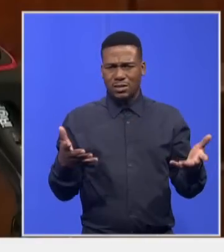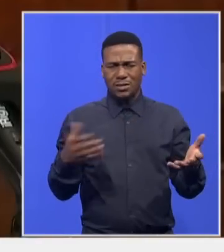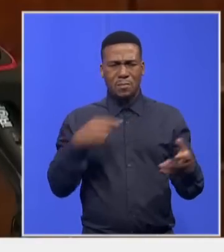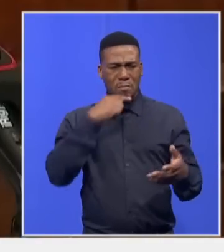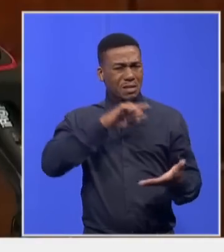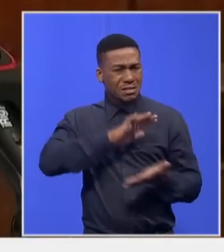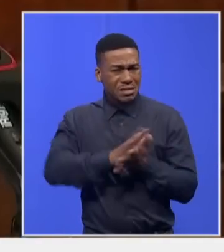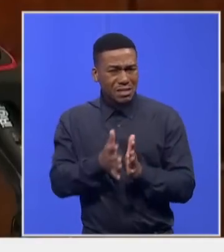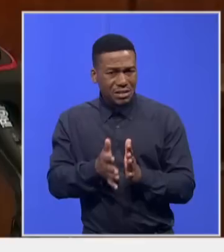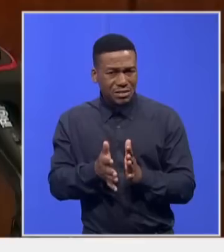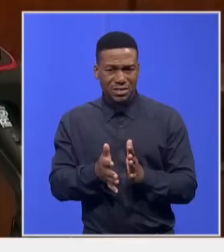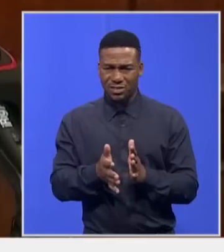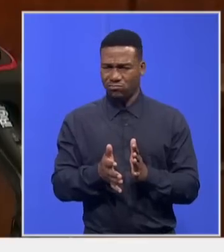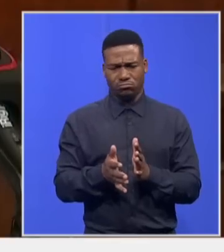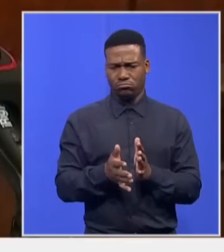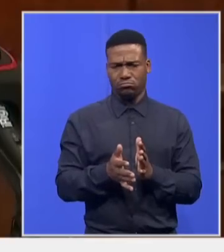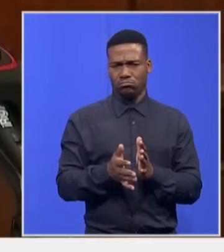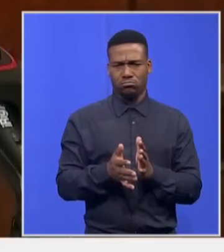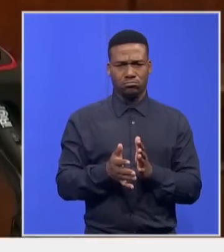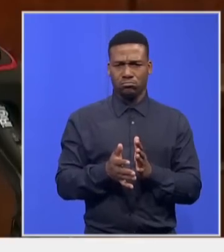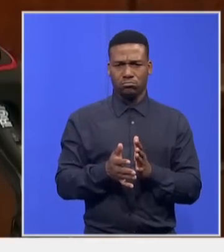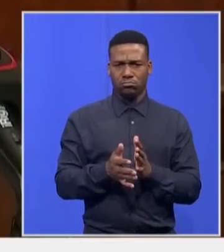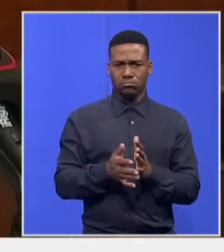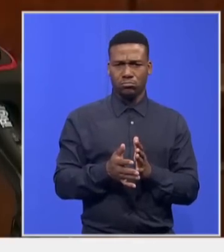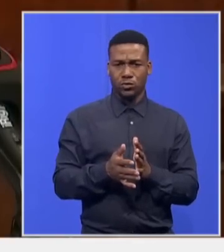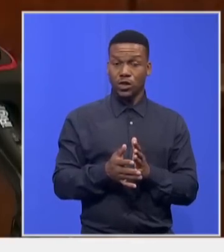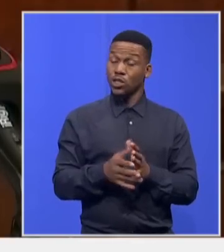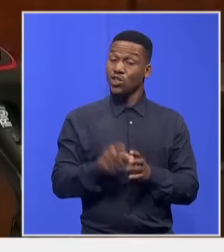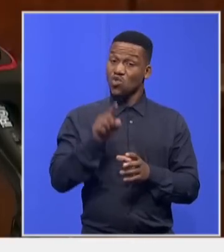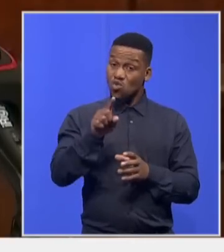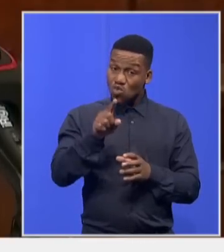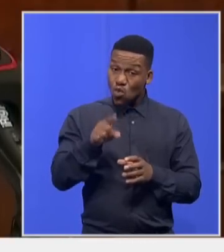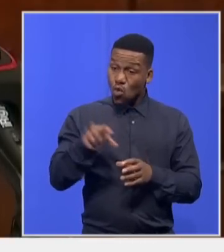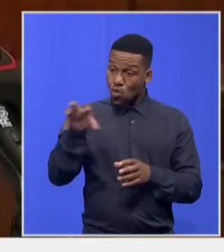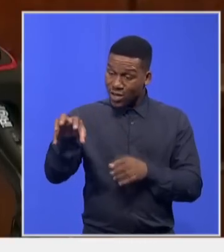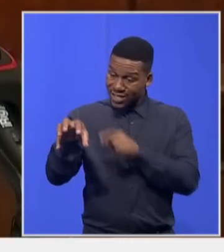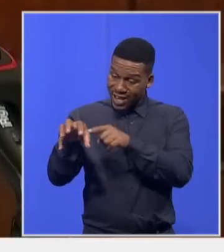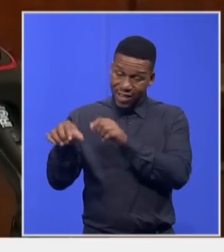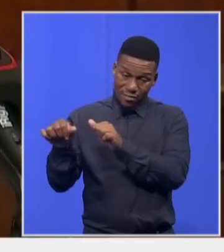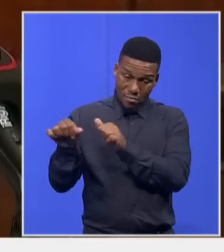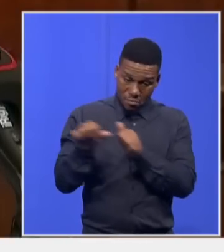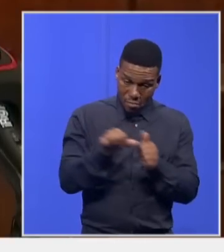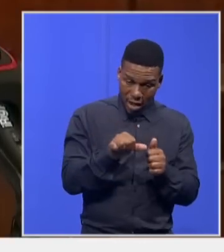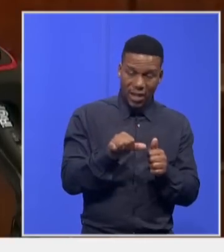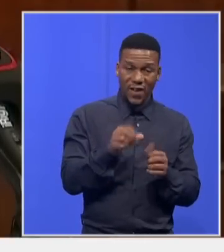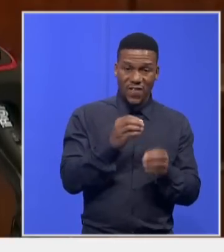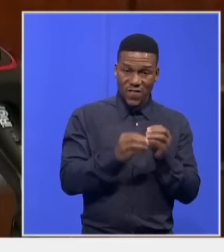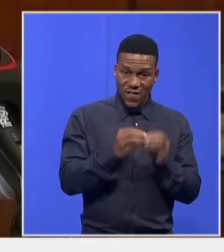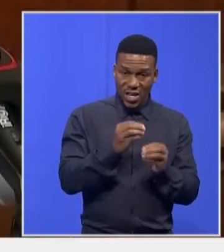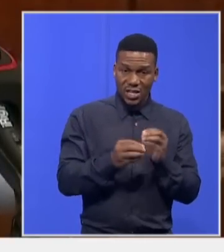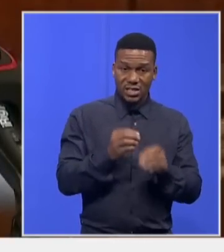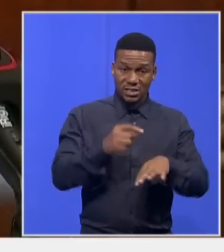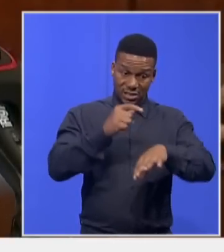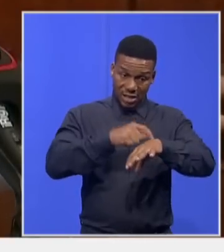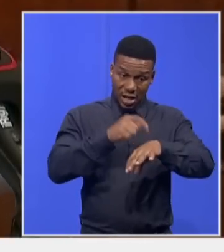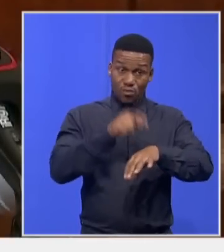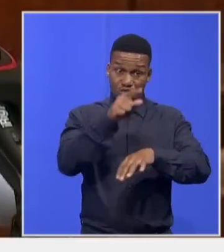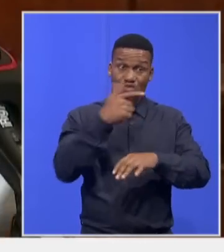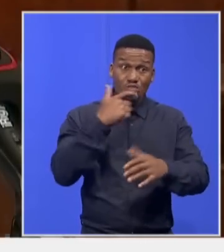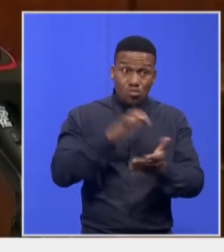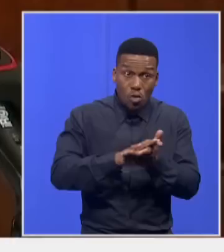You returning units at the time that you committed to what I call outage state slips has nothing to do